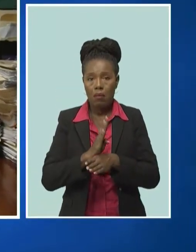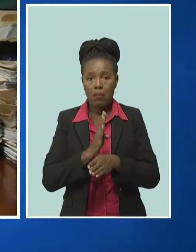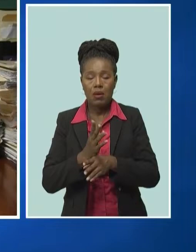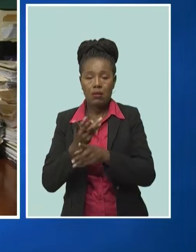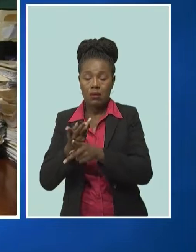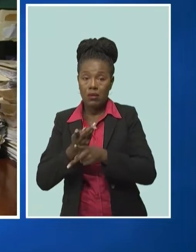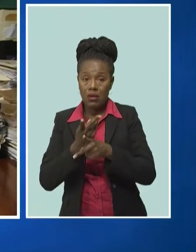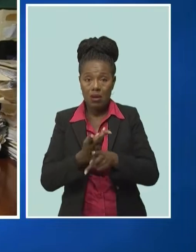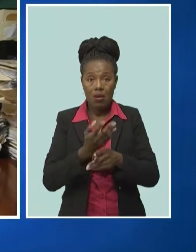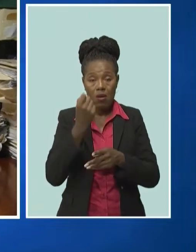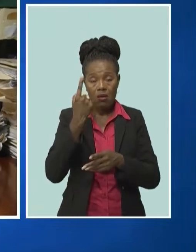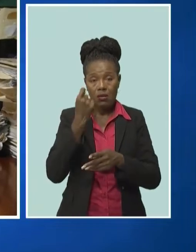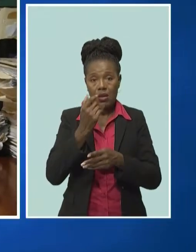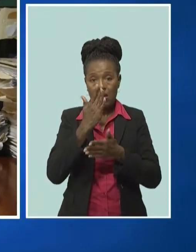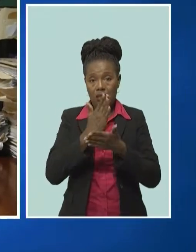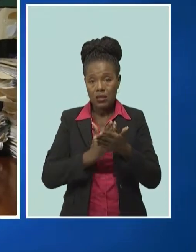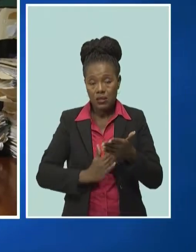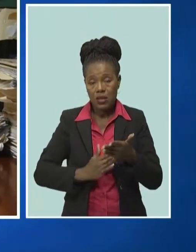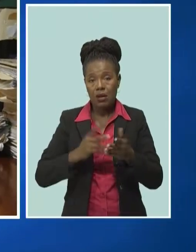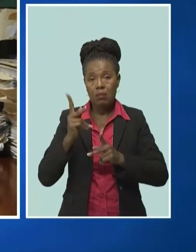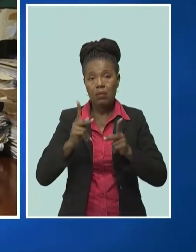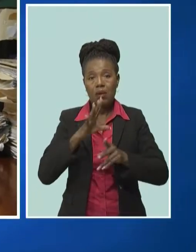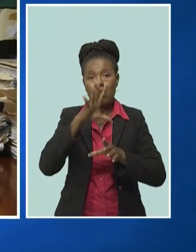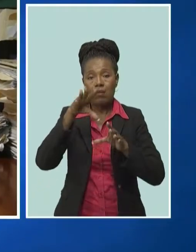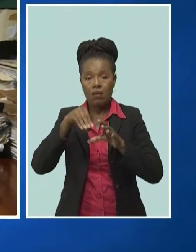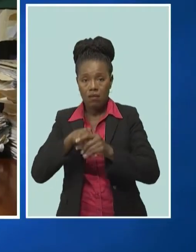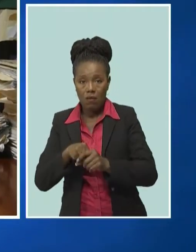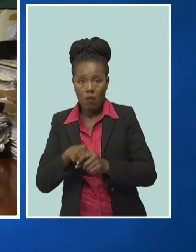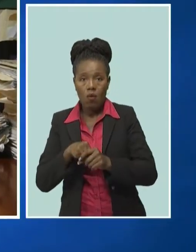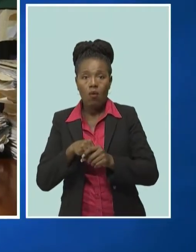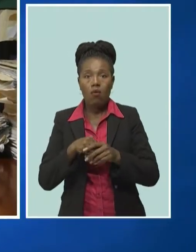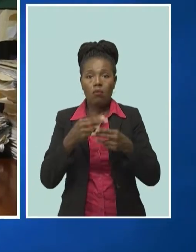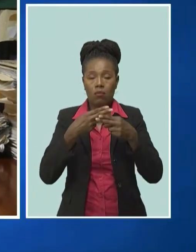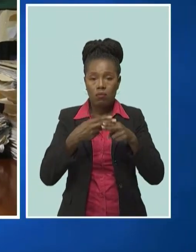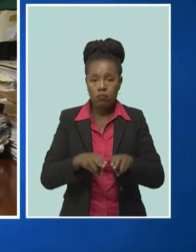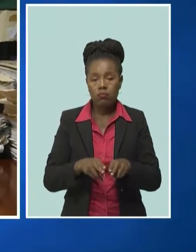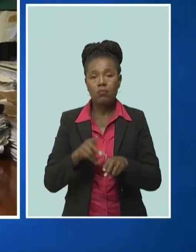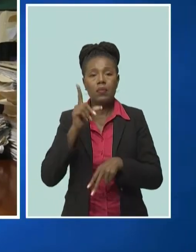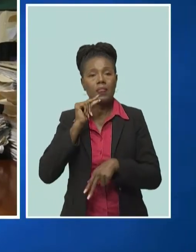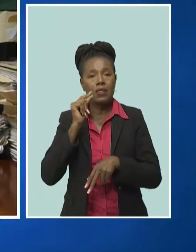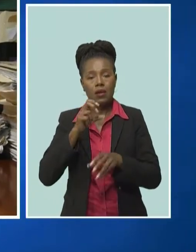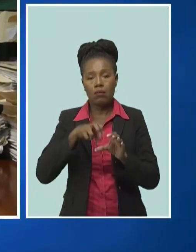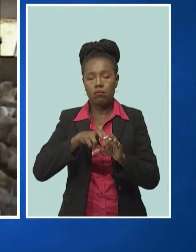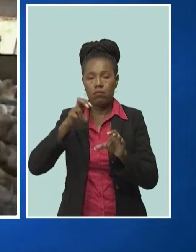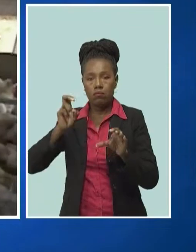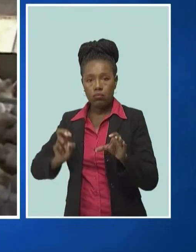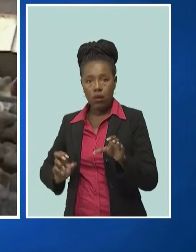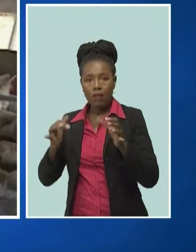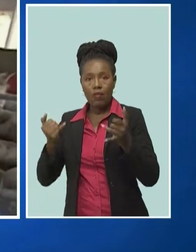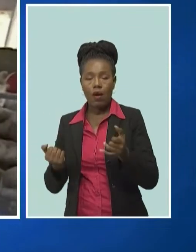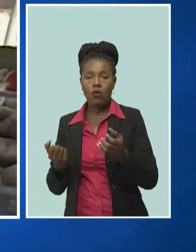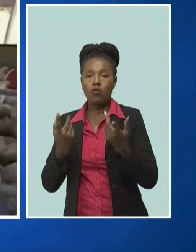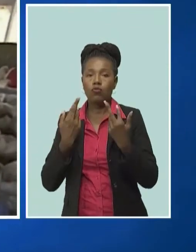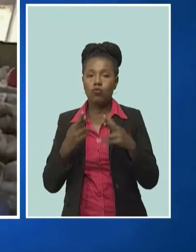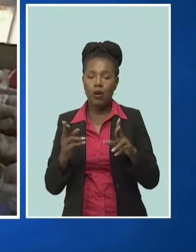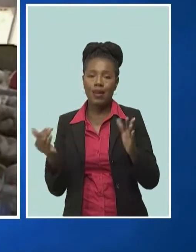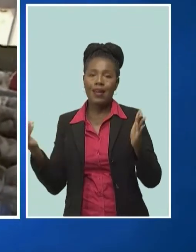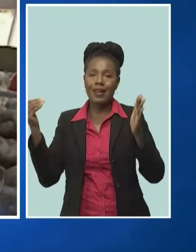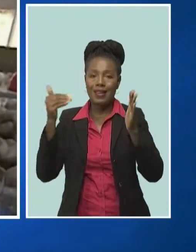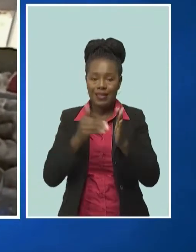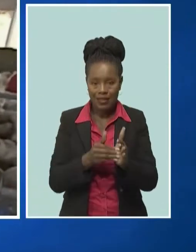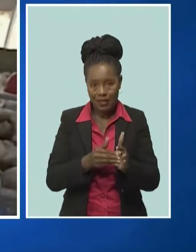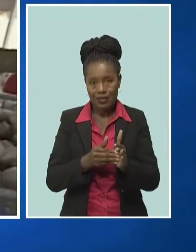actually dropped out of the association and now they're in a recovery mode. But despite being in recovery, he says the egg and